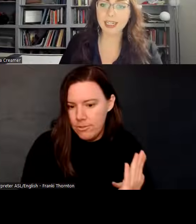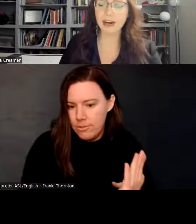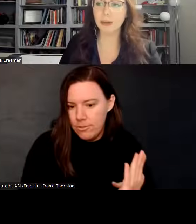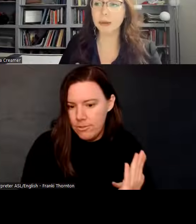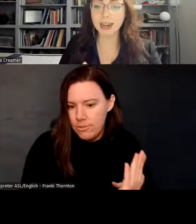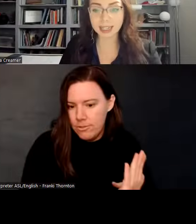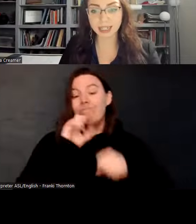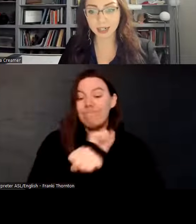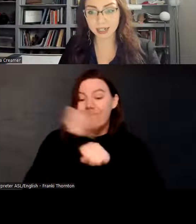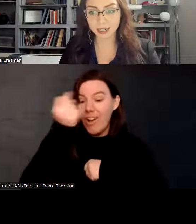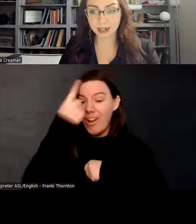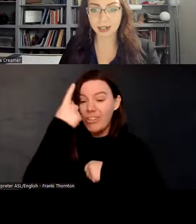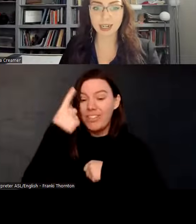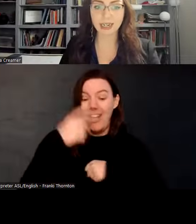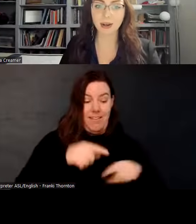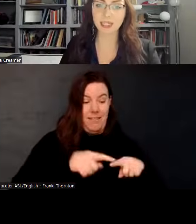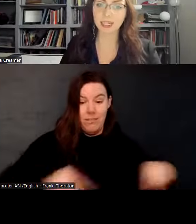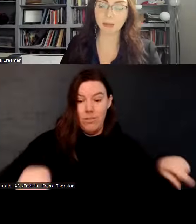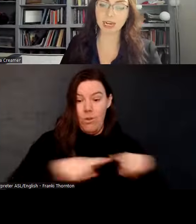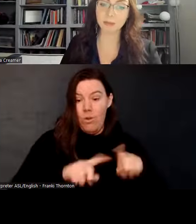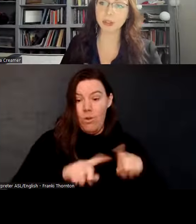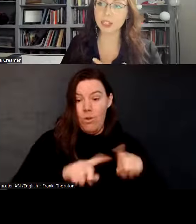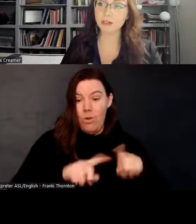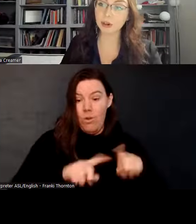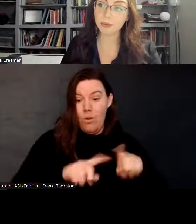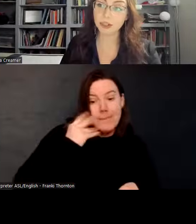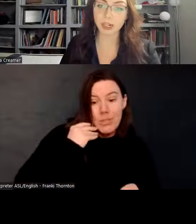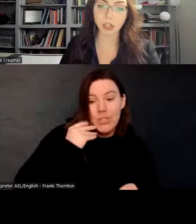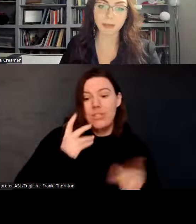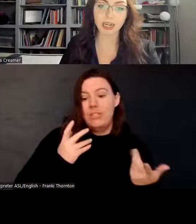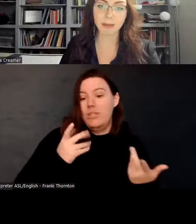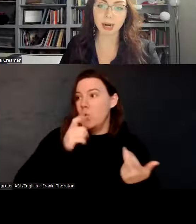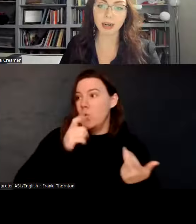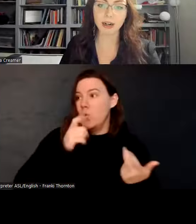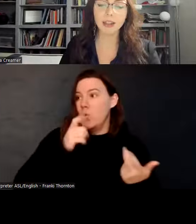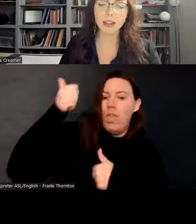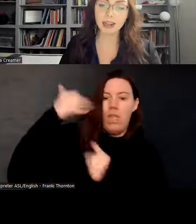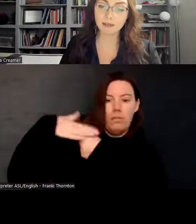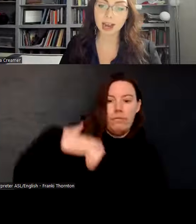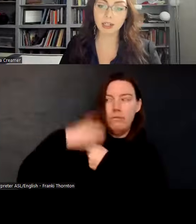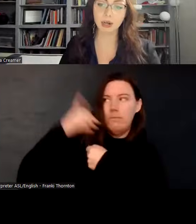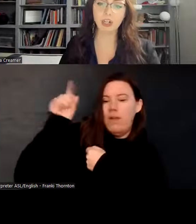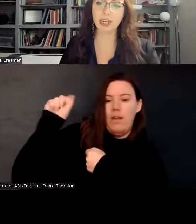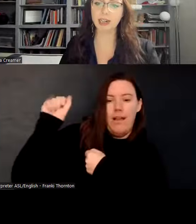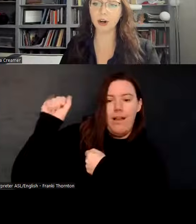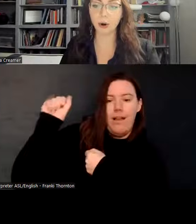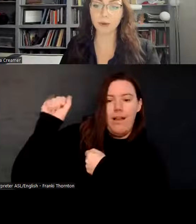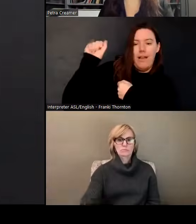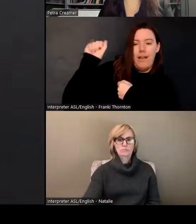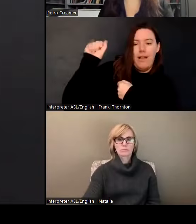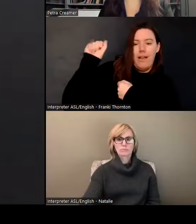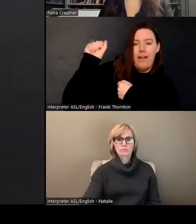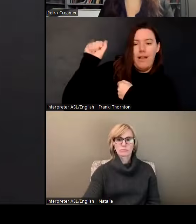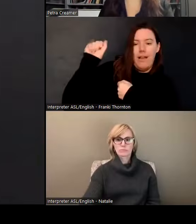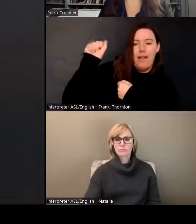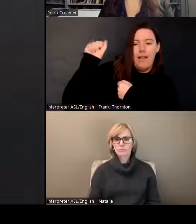only desirable but necessary to understand how these subjects perceive their own relationship to the empire, in fact, negotiating their own